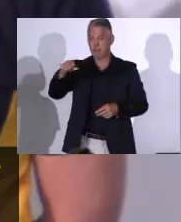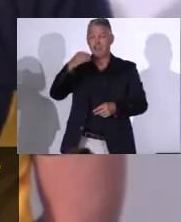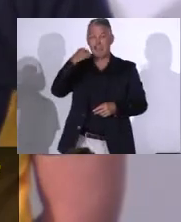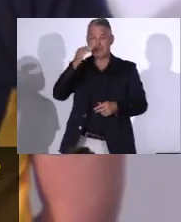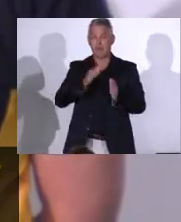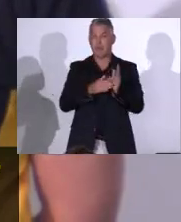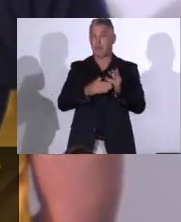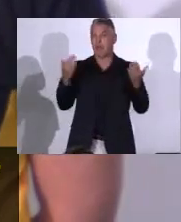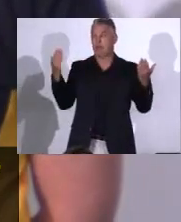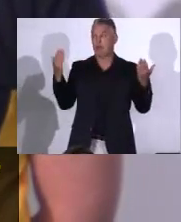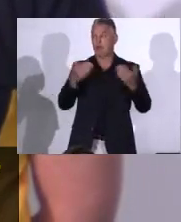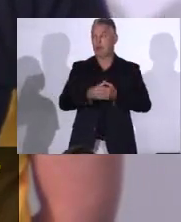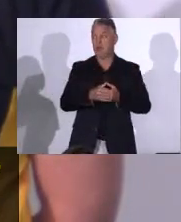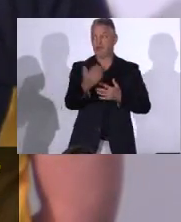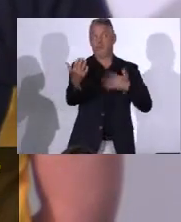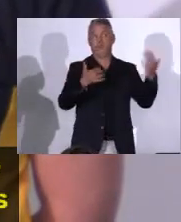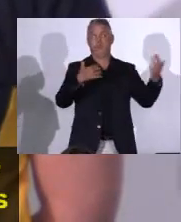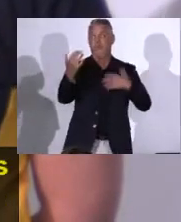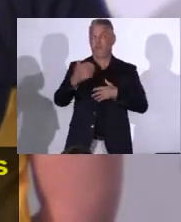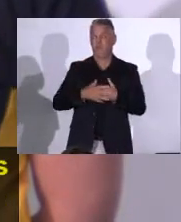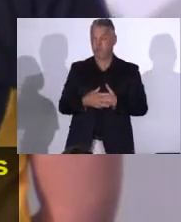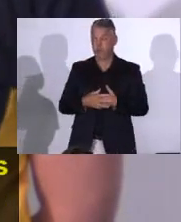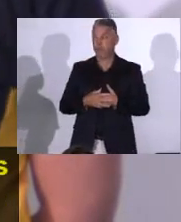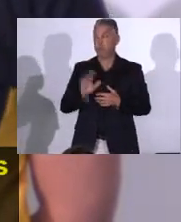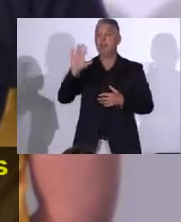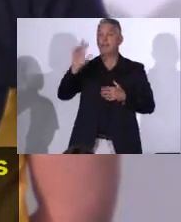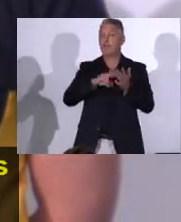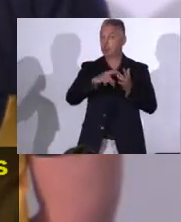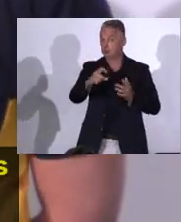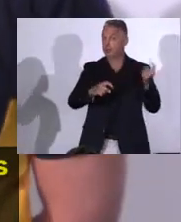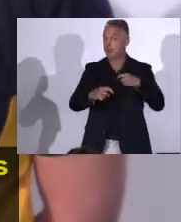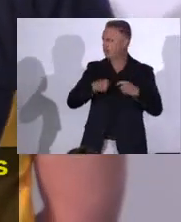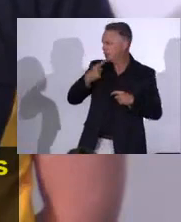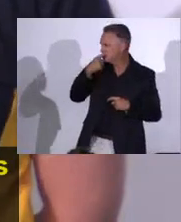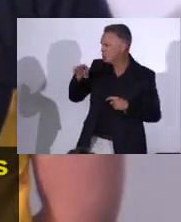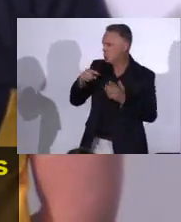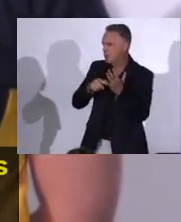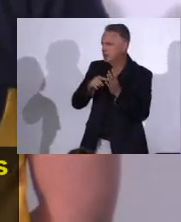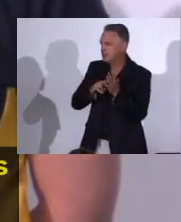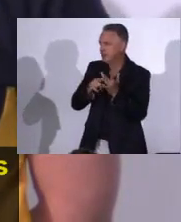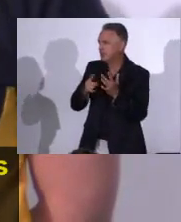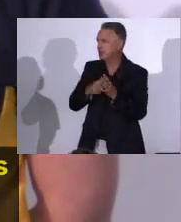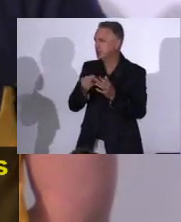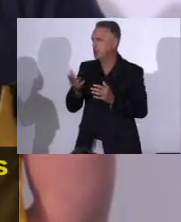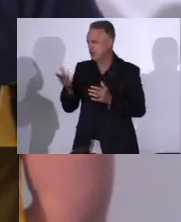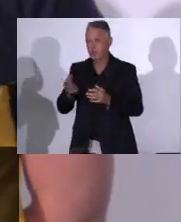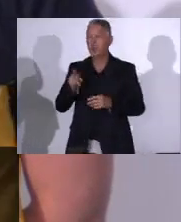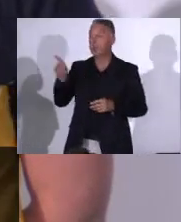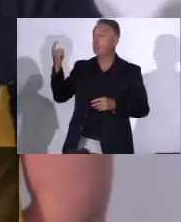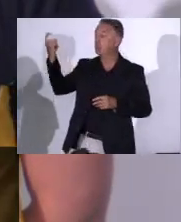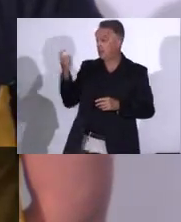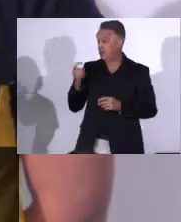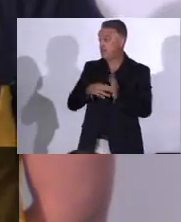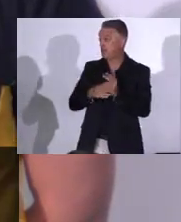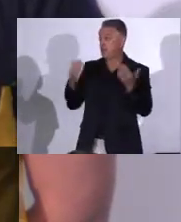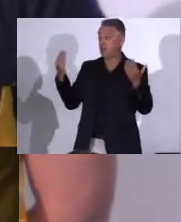just absolutely fantastic. Netball Victoria came down. I just saw Tanya over there. Netball Victoria came down a few times, and they've